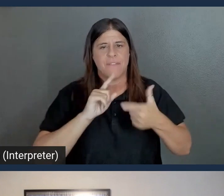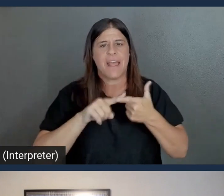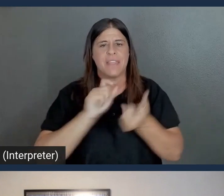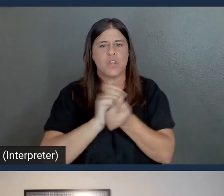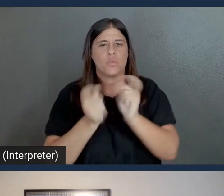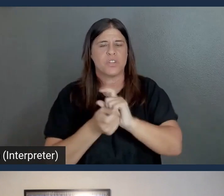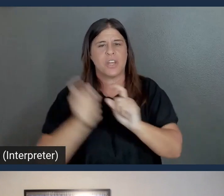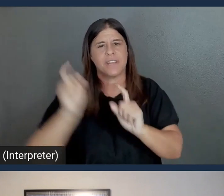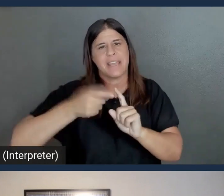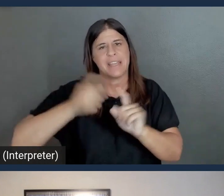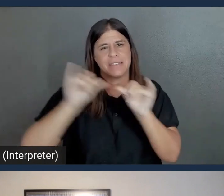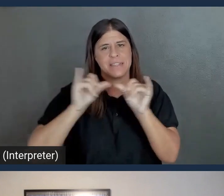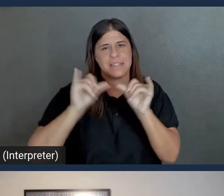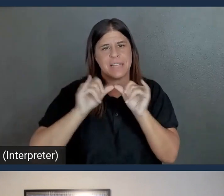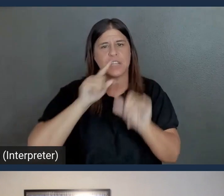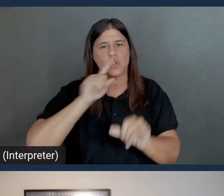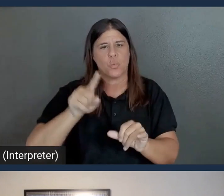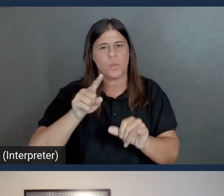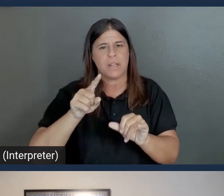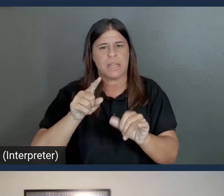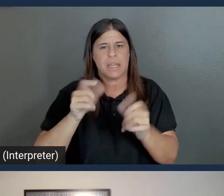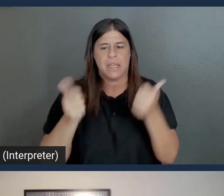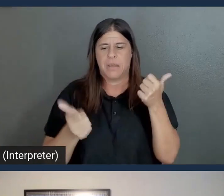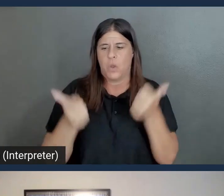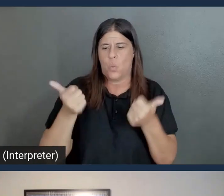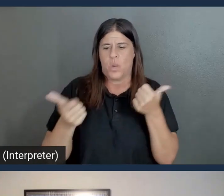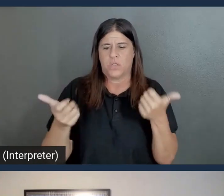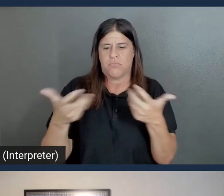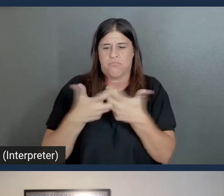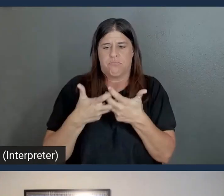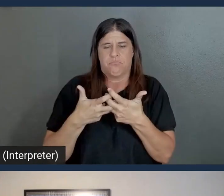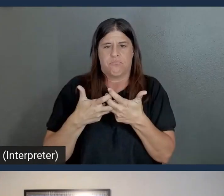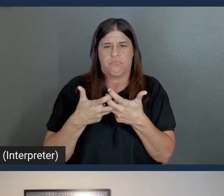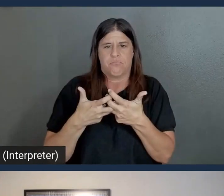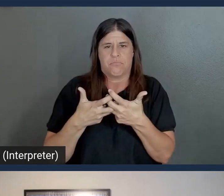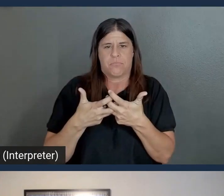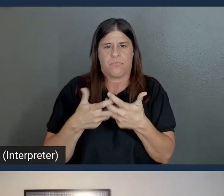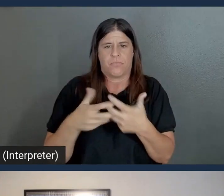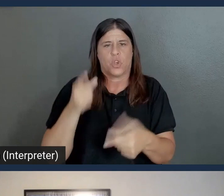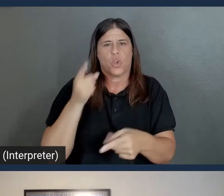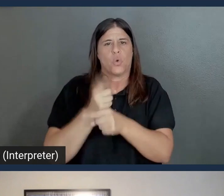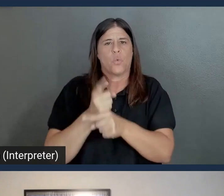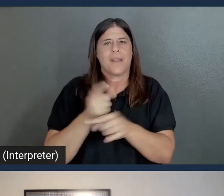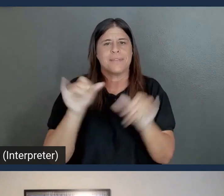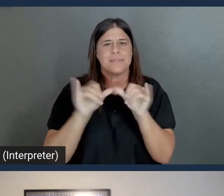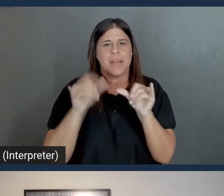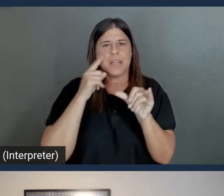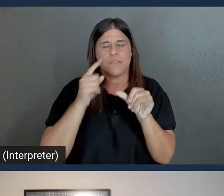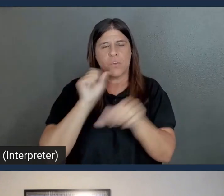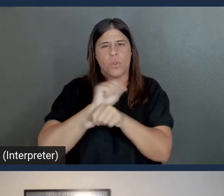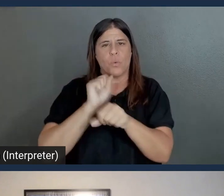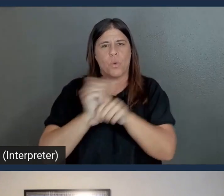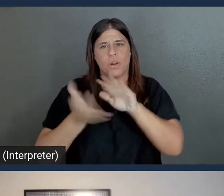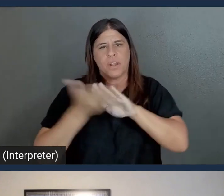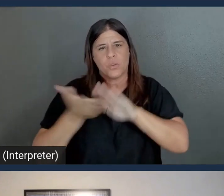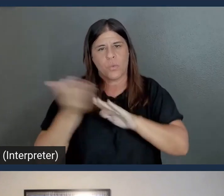instance size to really right size the workload that you need, or right size for the workload that you're running on.